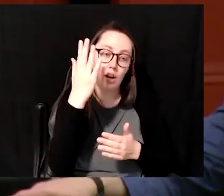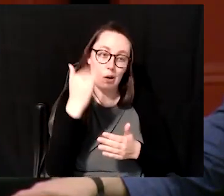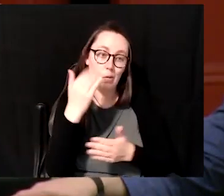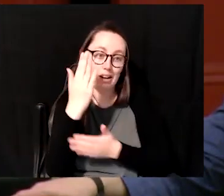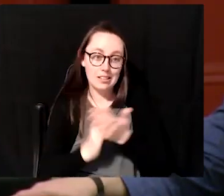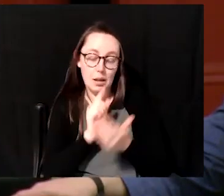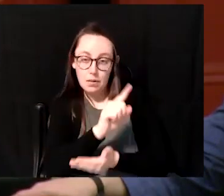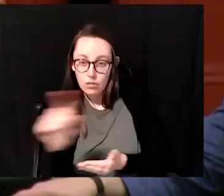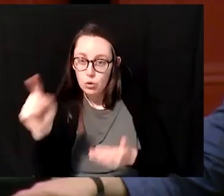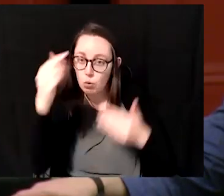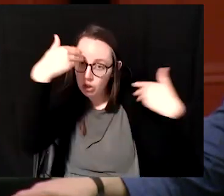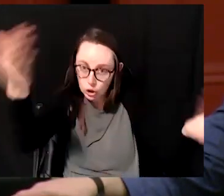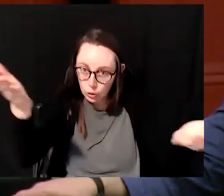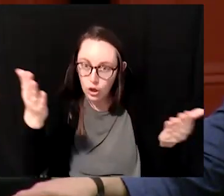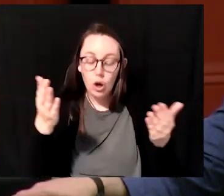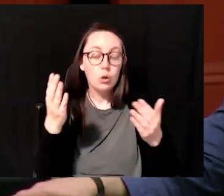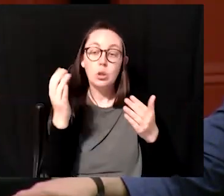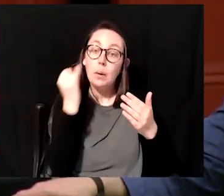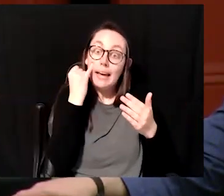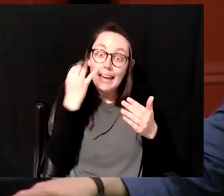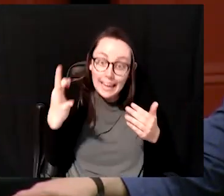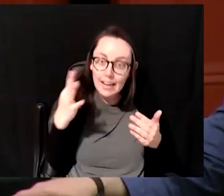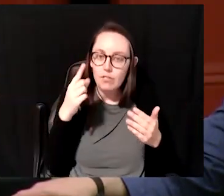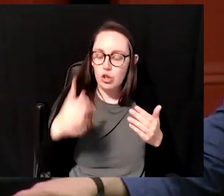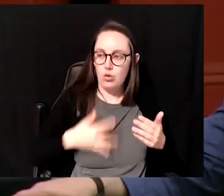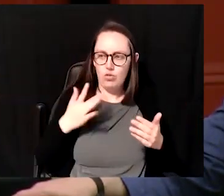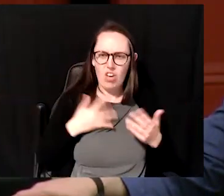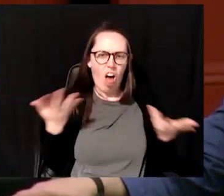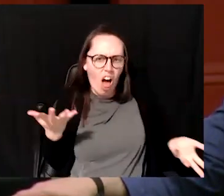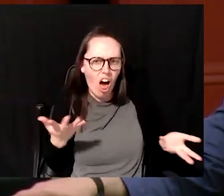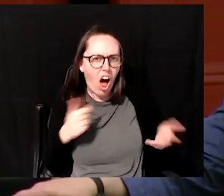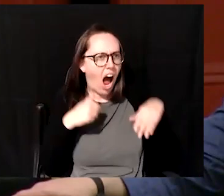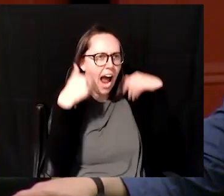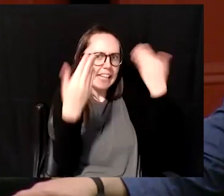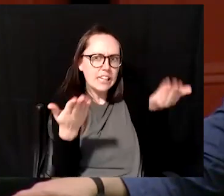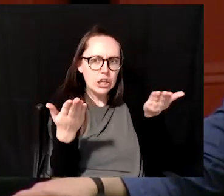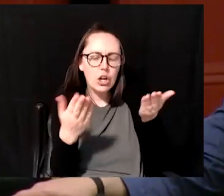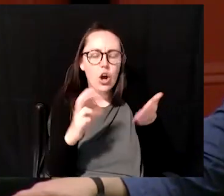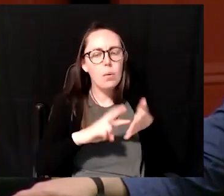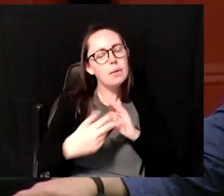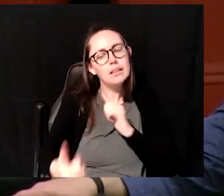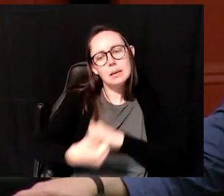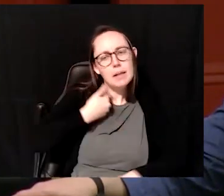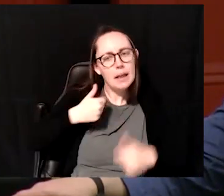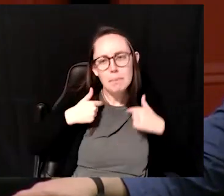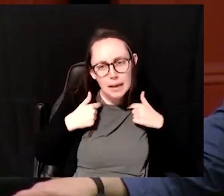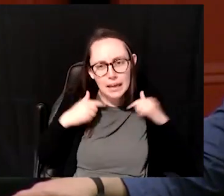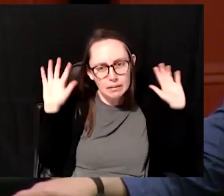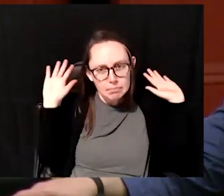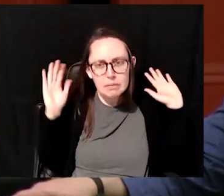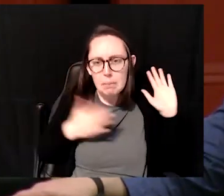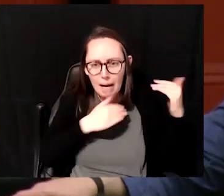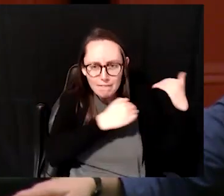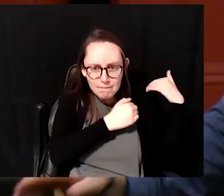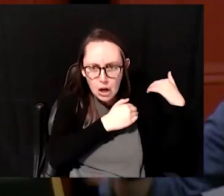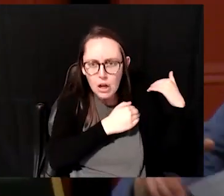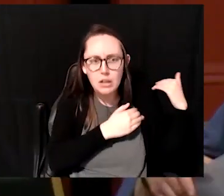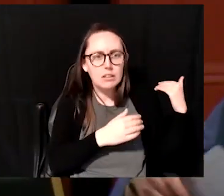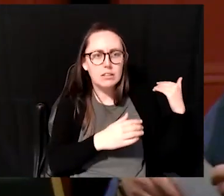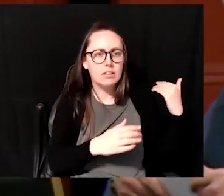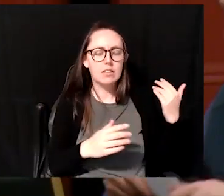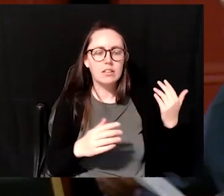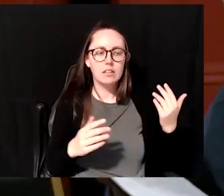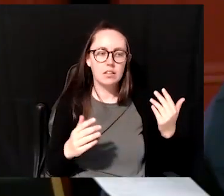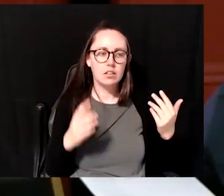that not anyone up there so if that is what's happening I'm happy to talk to you after this meeting and also just generally